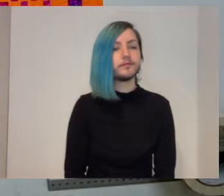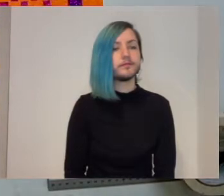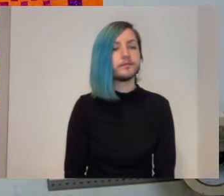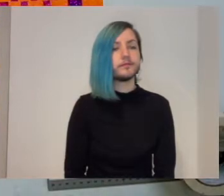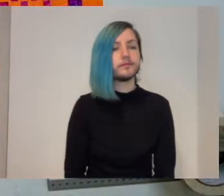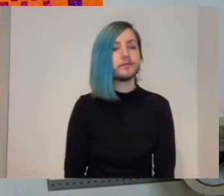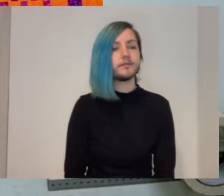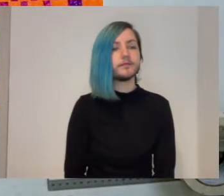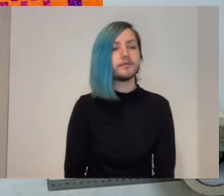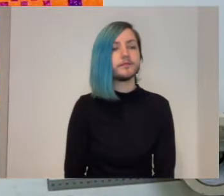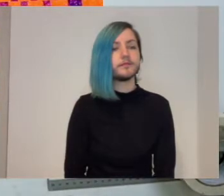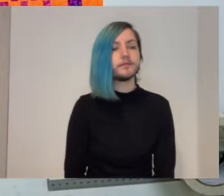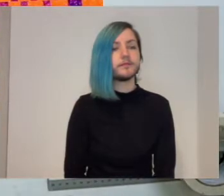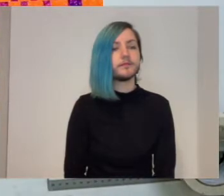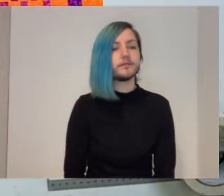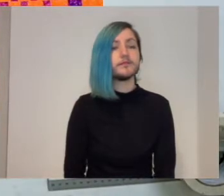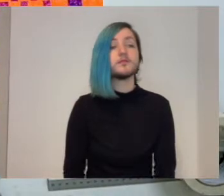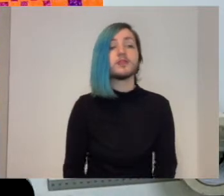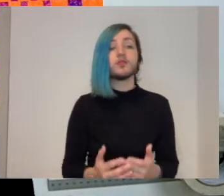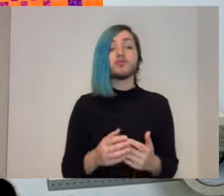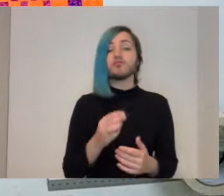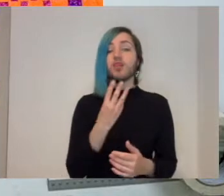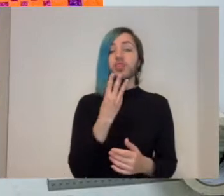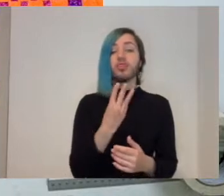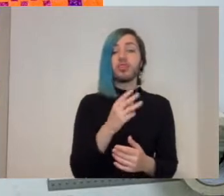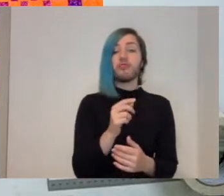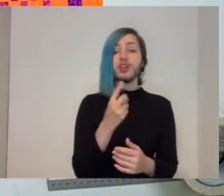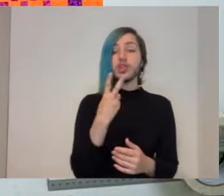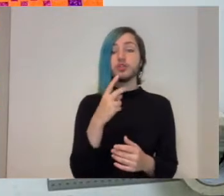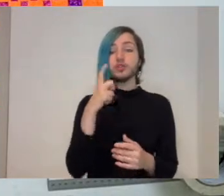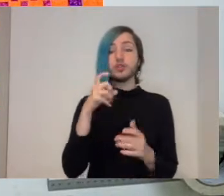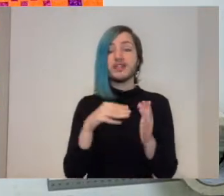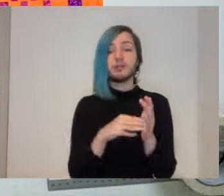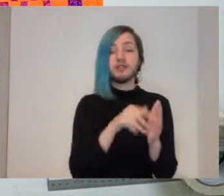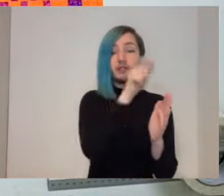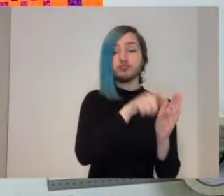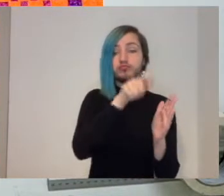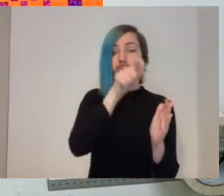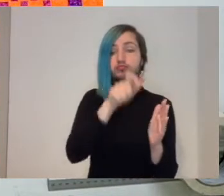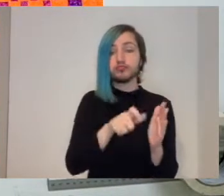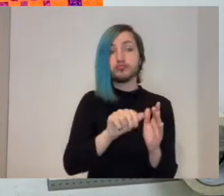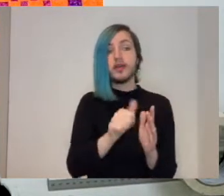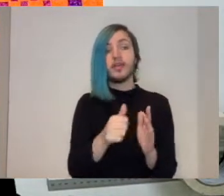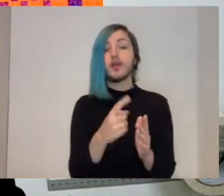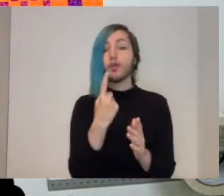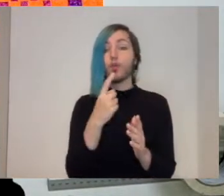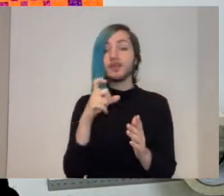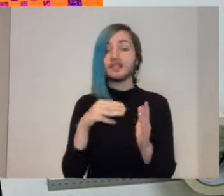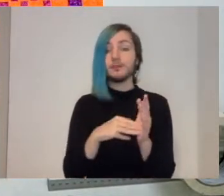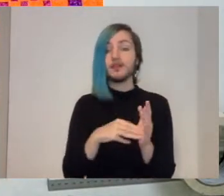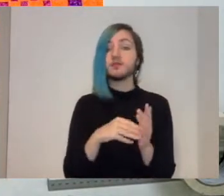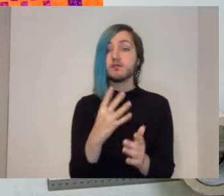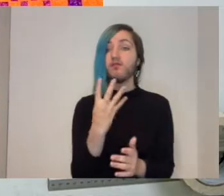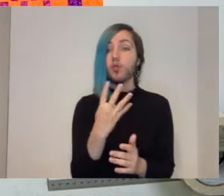So we did it 3 times with the fat strips at the 2 centimetres, and then with the 1 centimetre strips, I'm just going to do 4